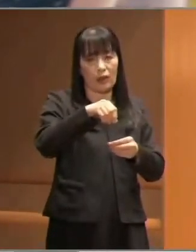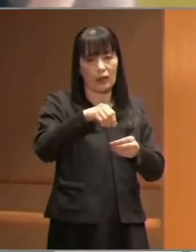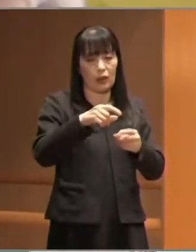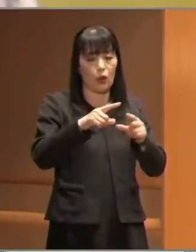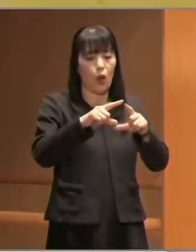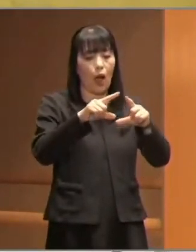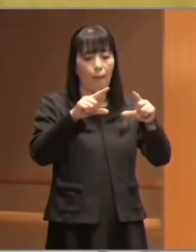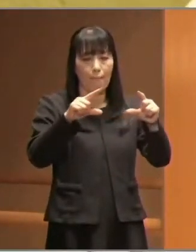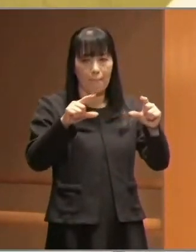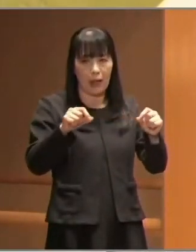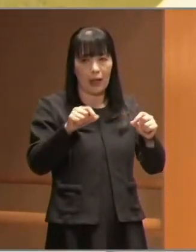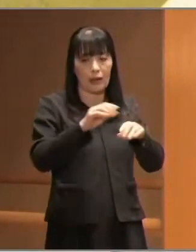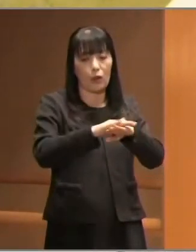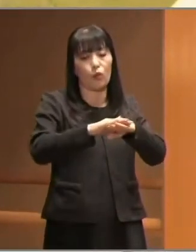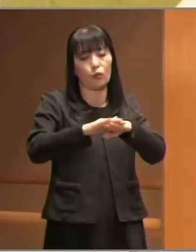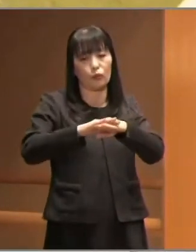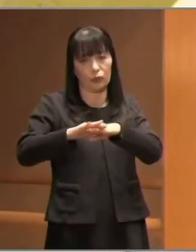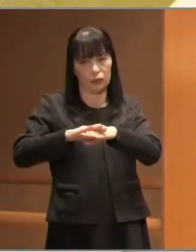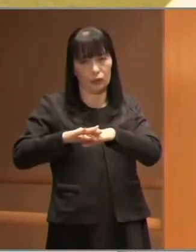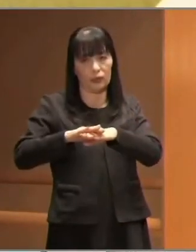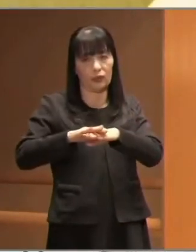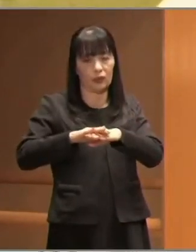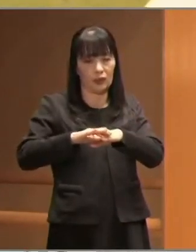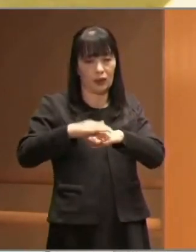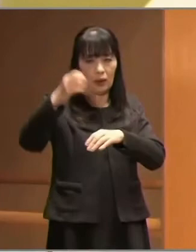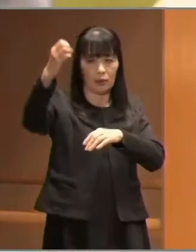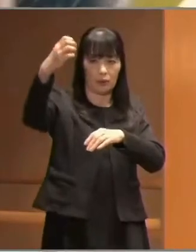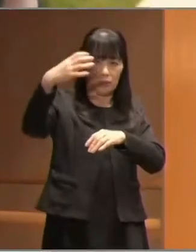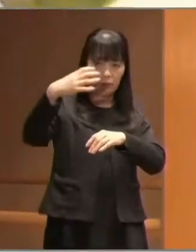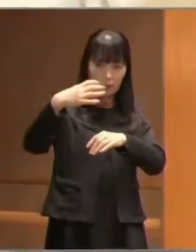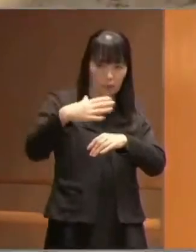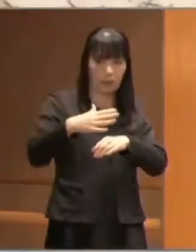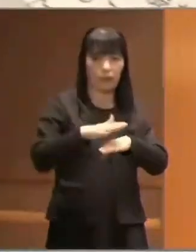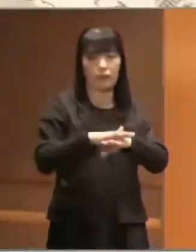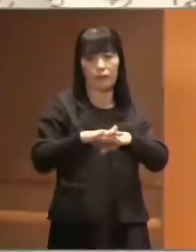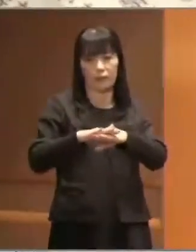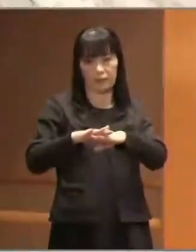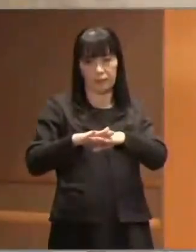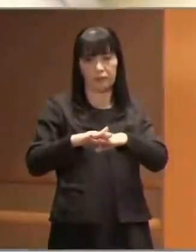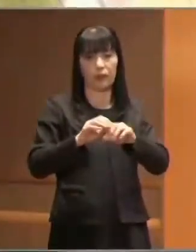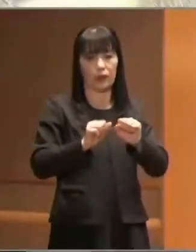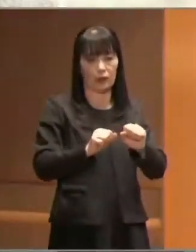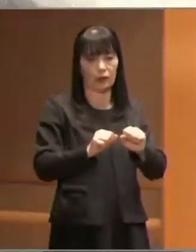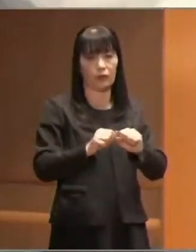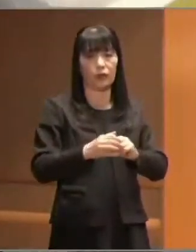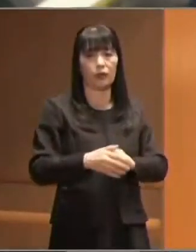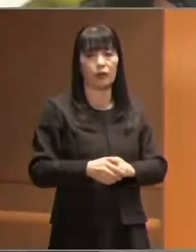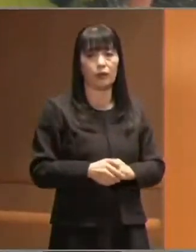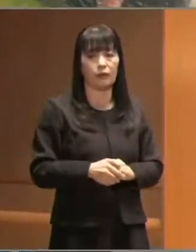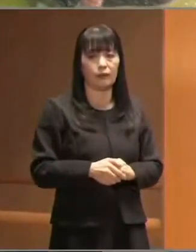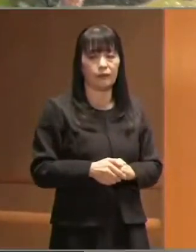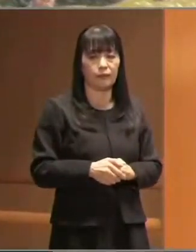used the coffee leaves to dry the paper.